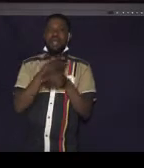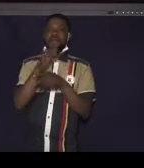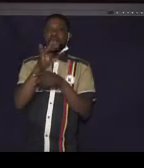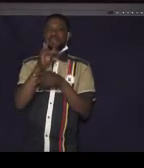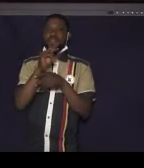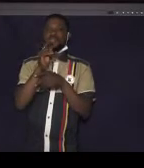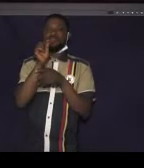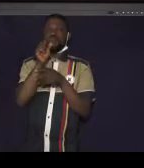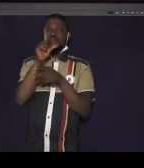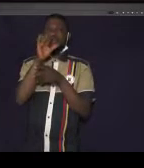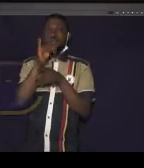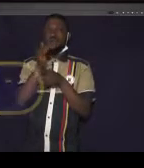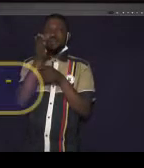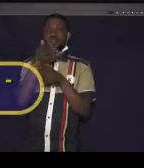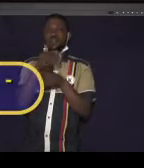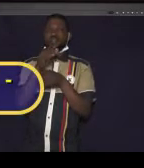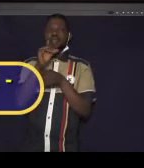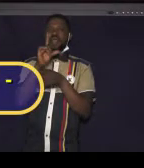site